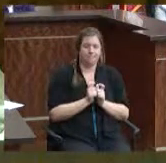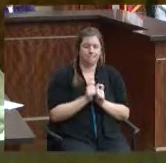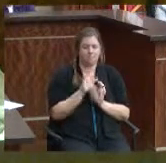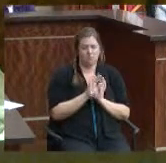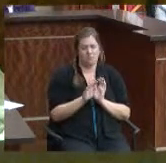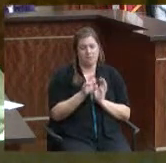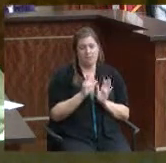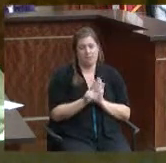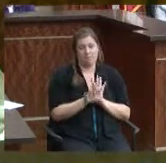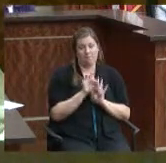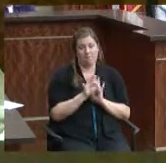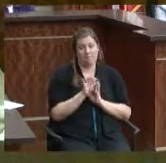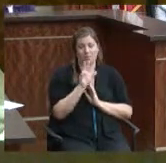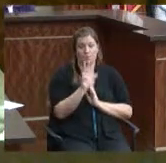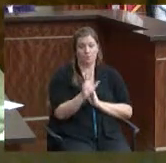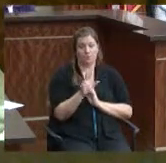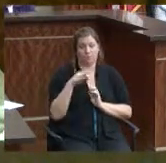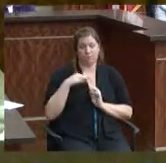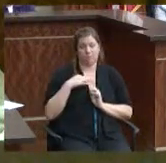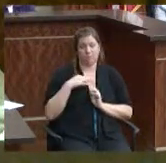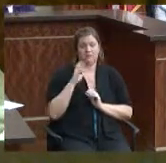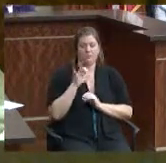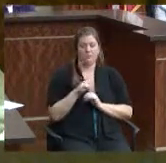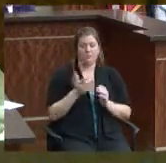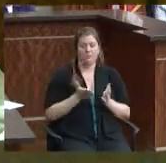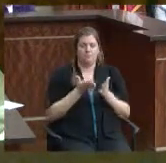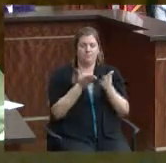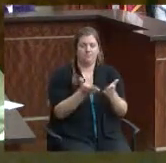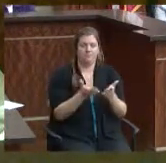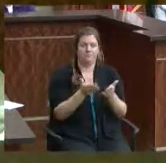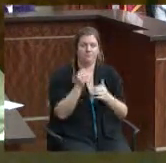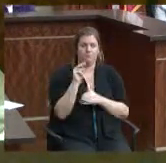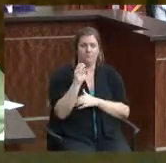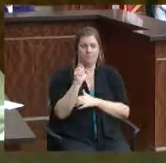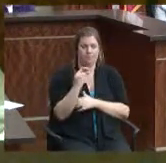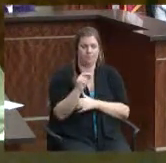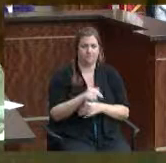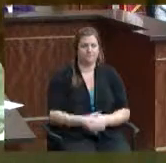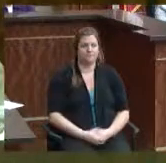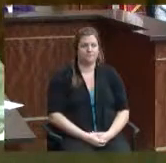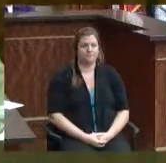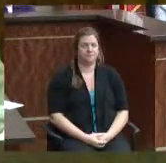to three candidates that we provided to the mayor.